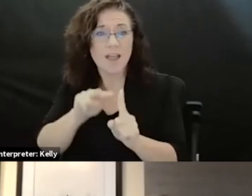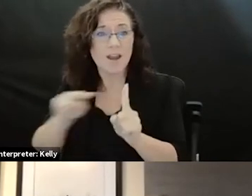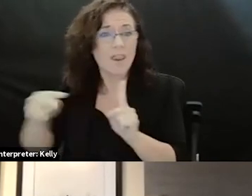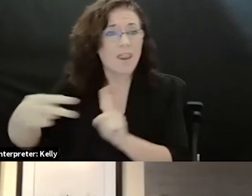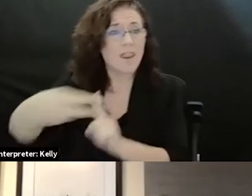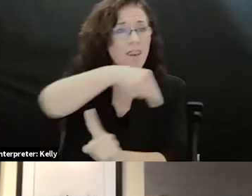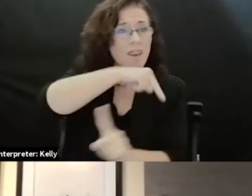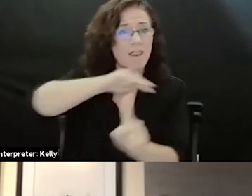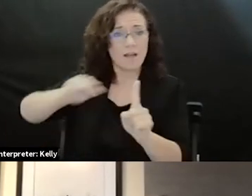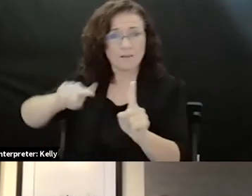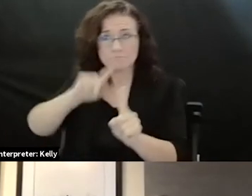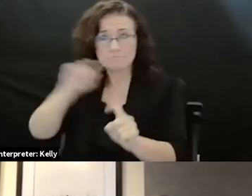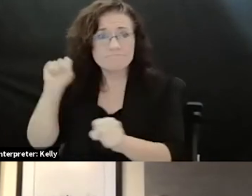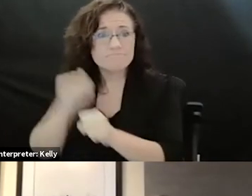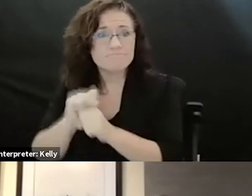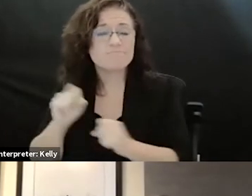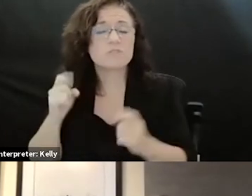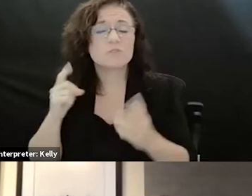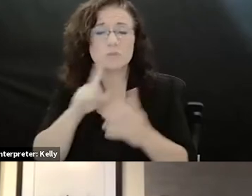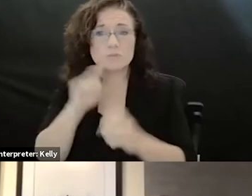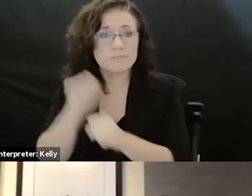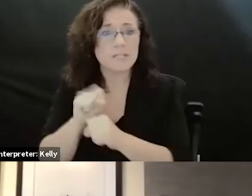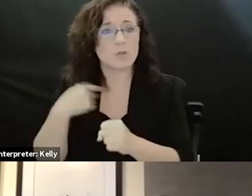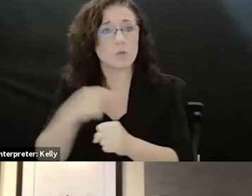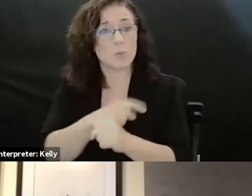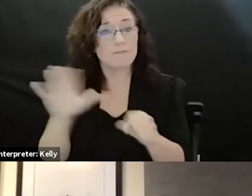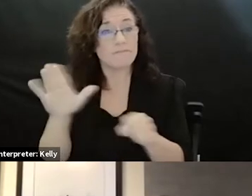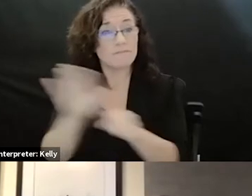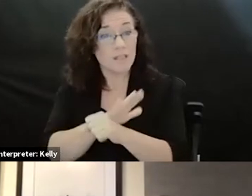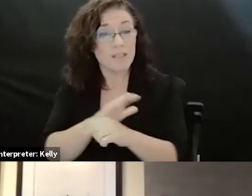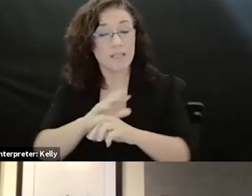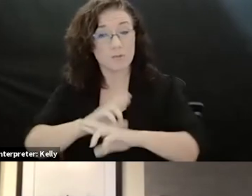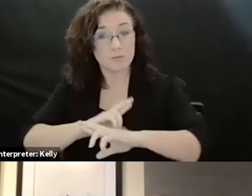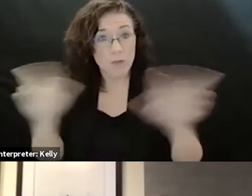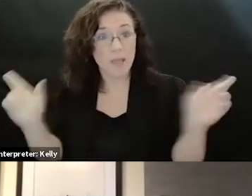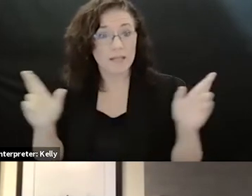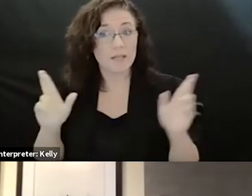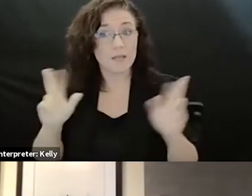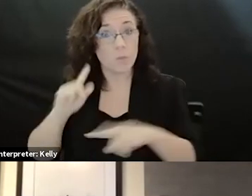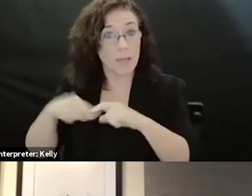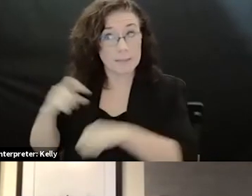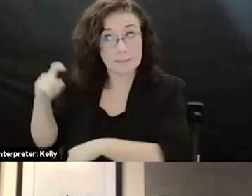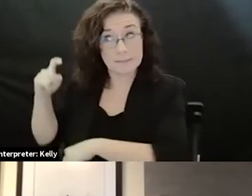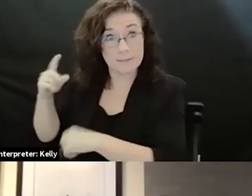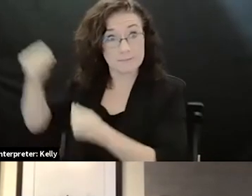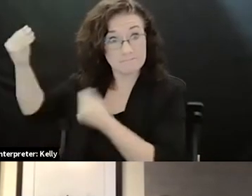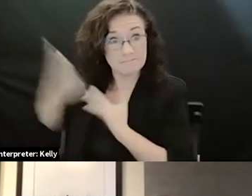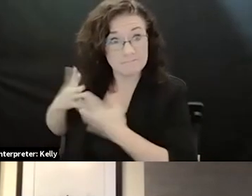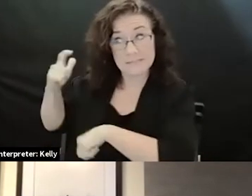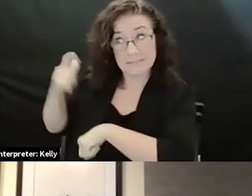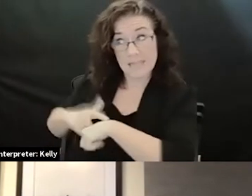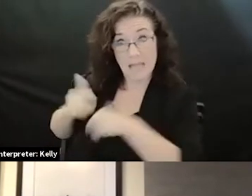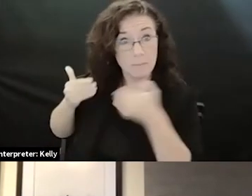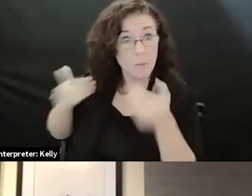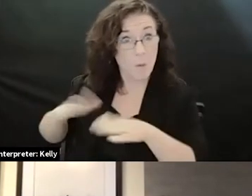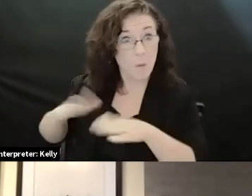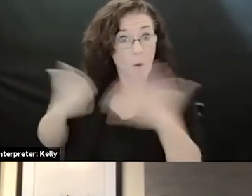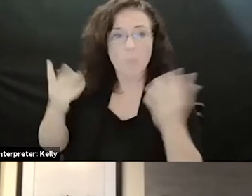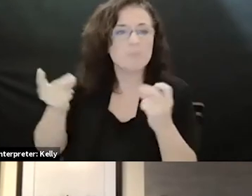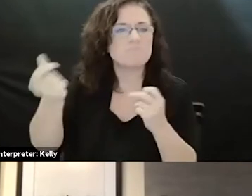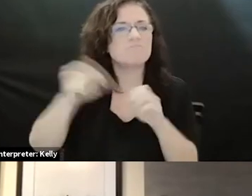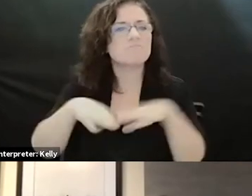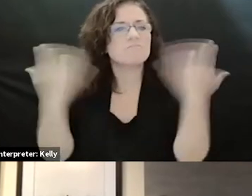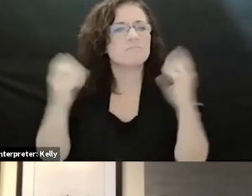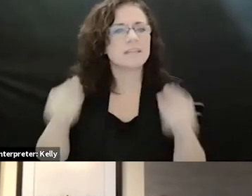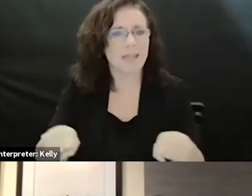ready uh when we uh when it comes time to we get noticed to open up our schools um and i i just had a question more